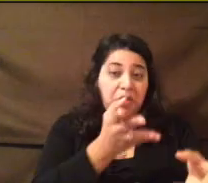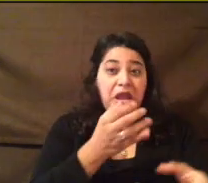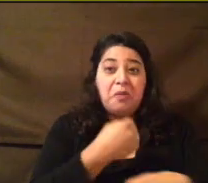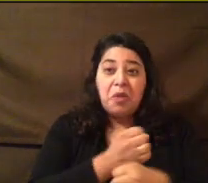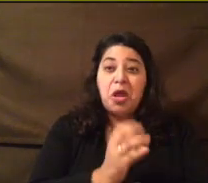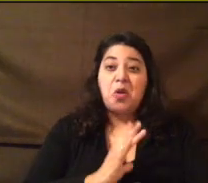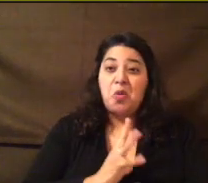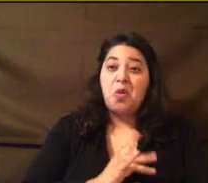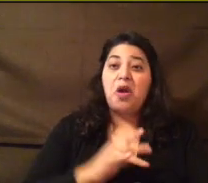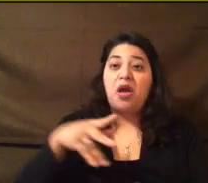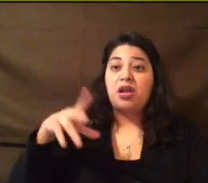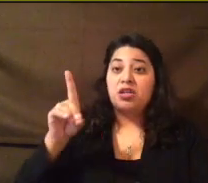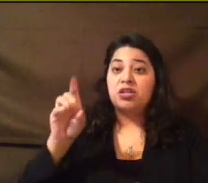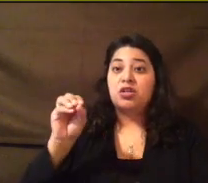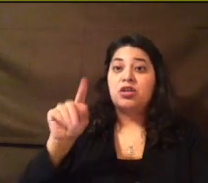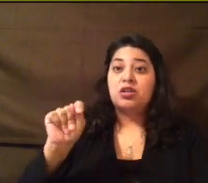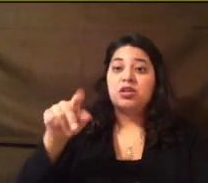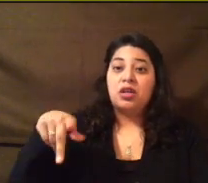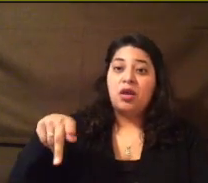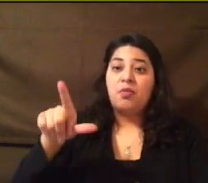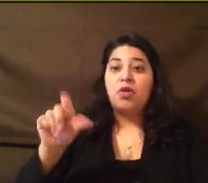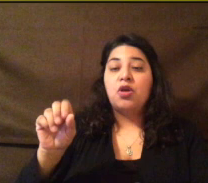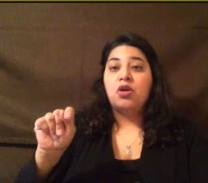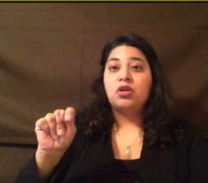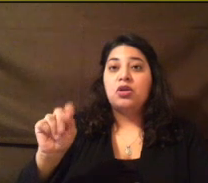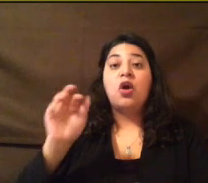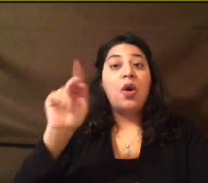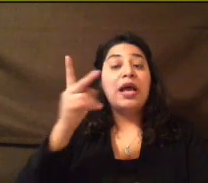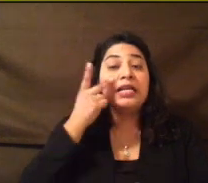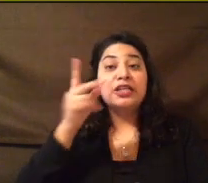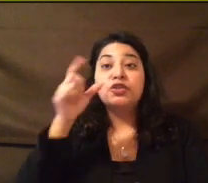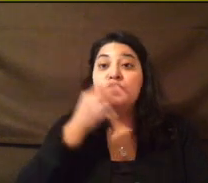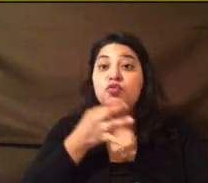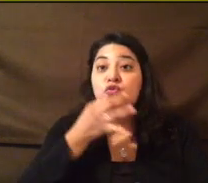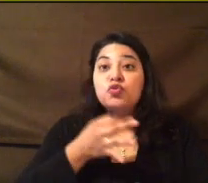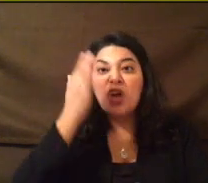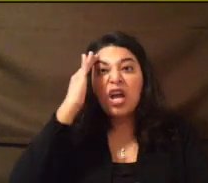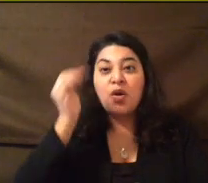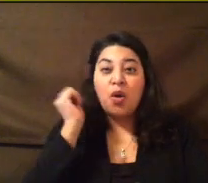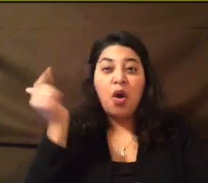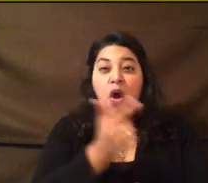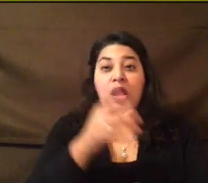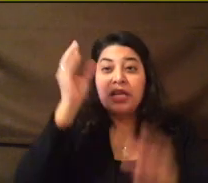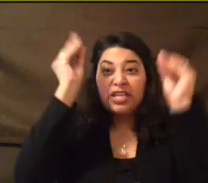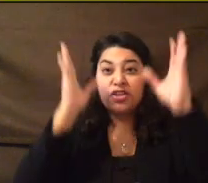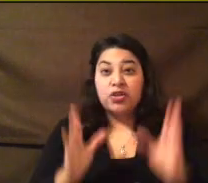our data from a frequency table and make this pretty cool looking dot plot.